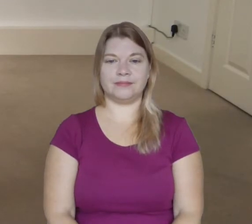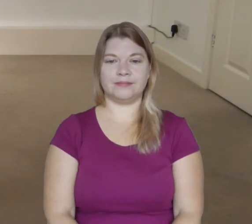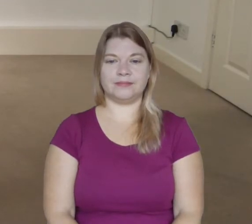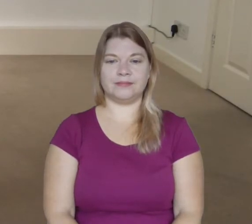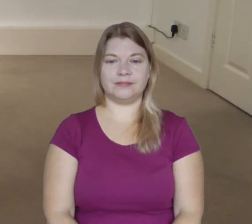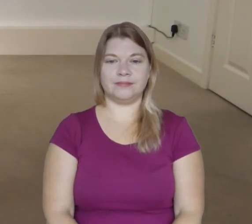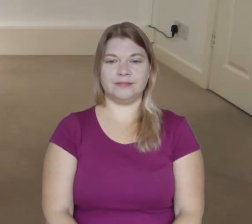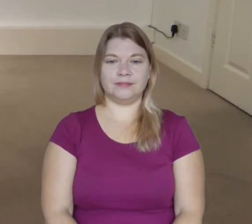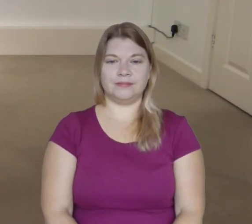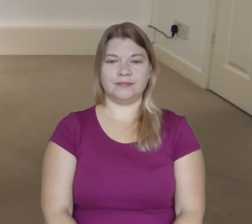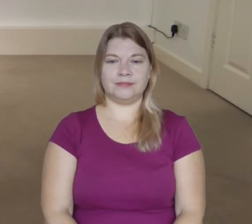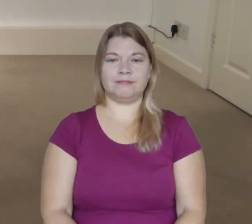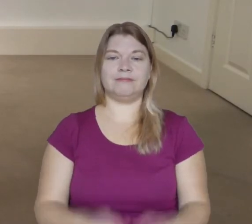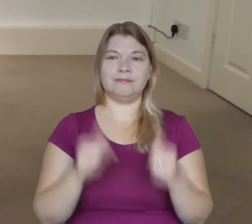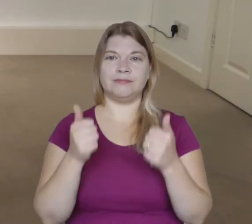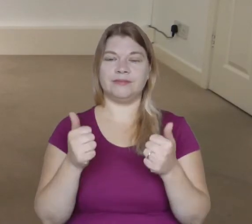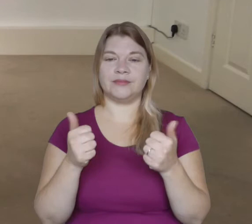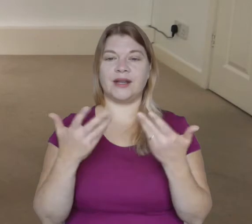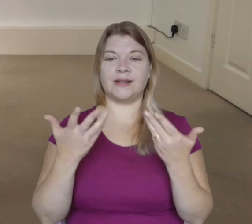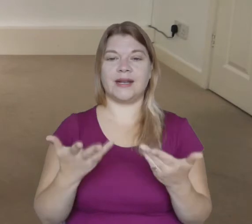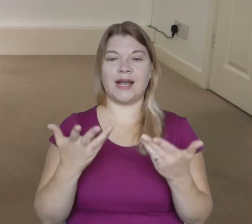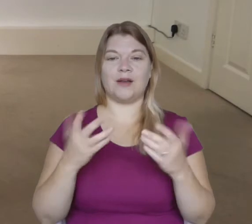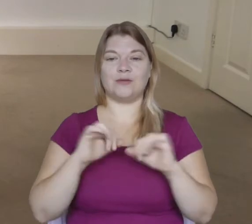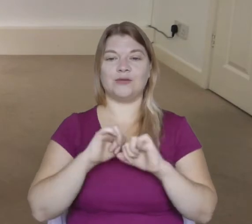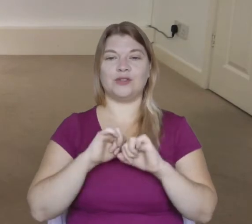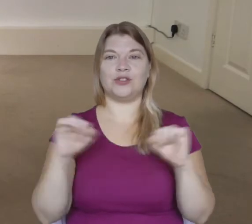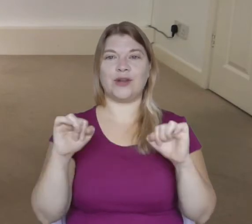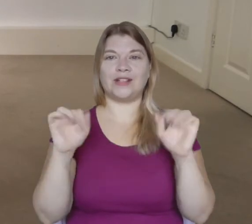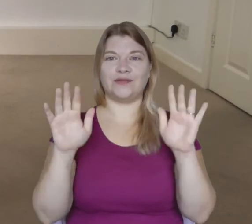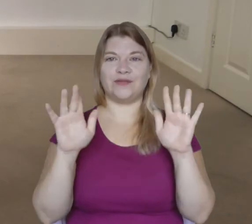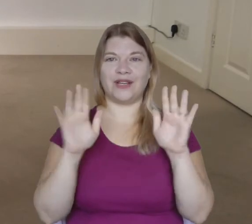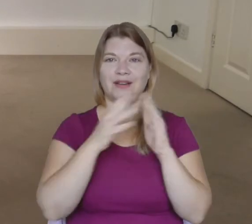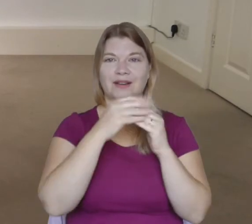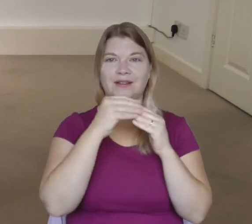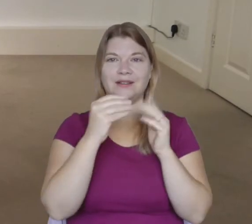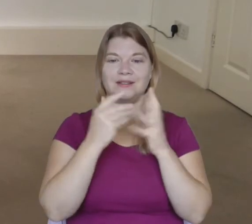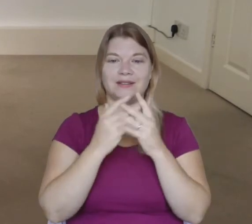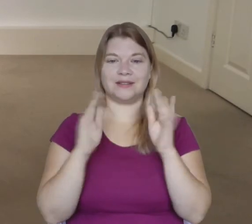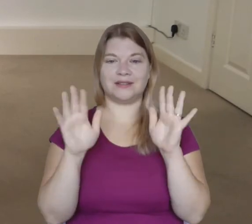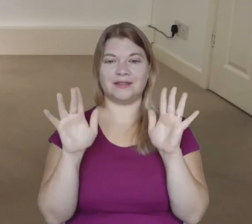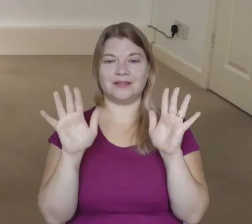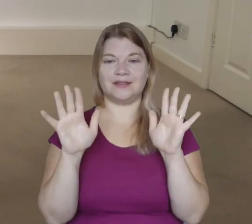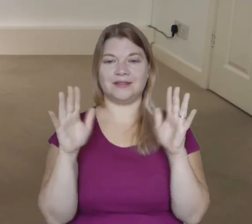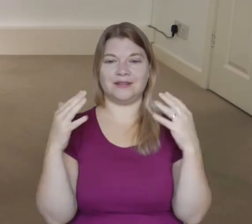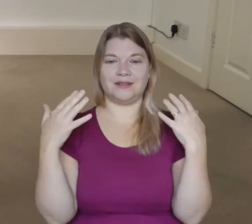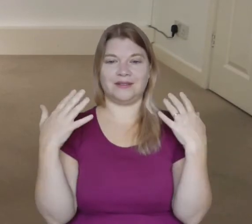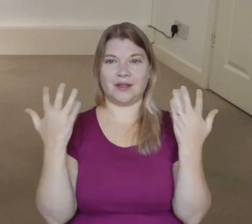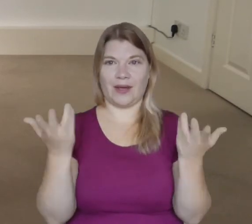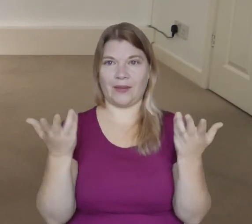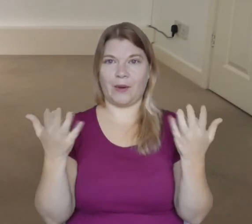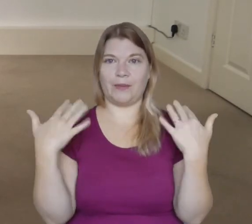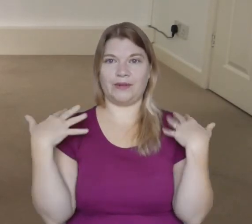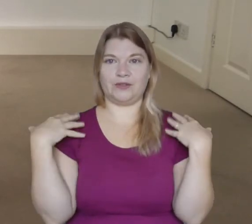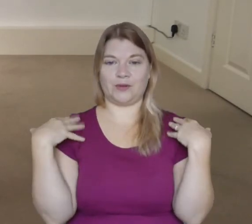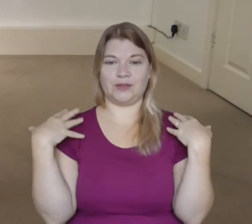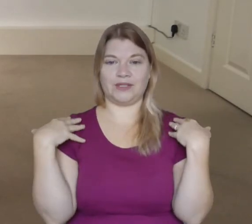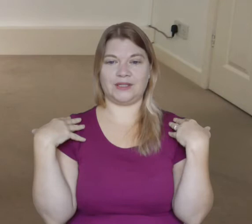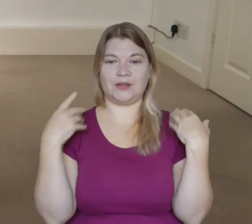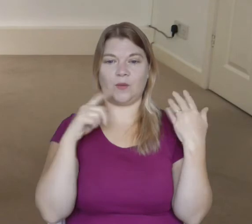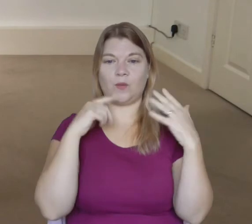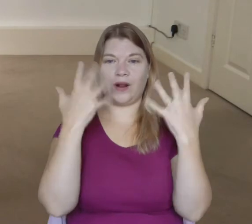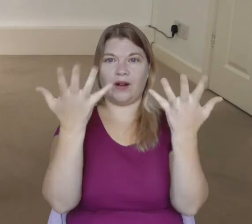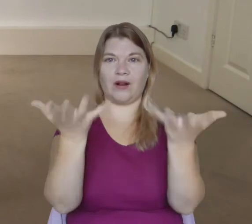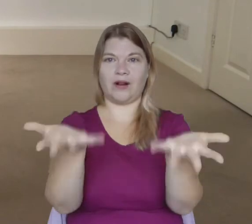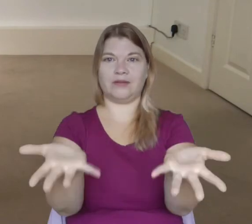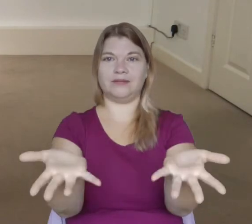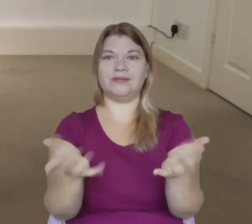down to your rib cage. Lovely. Then we're going to stretch our fingertips away. They're resting on our shoulders at the moment. We're going to stretch our fingertips forwards